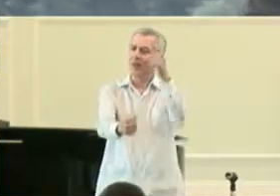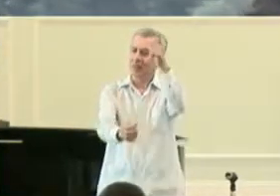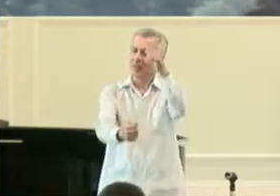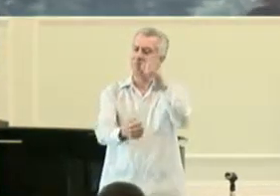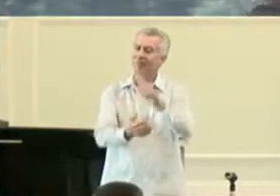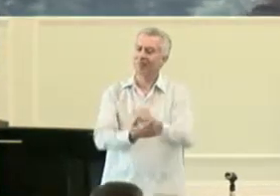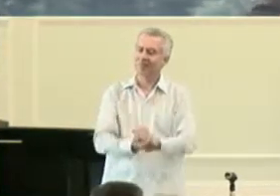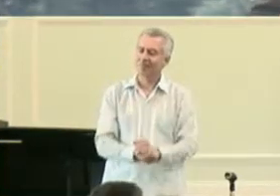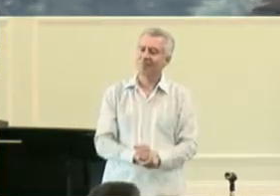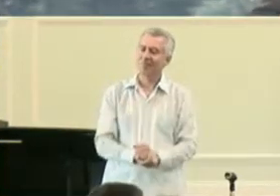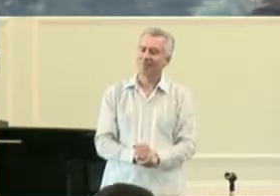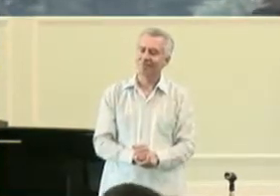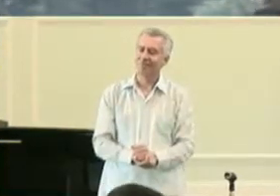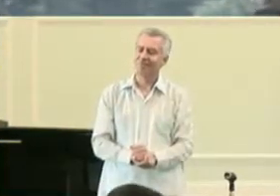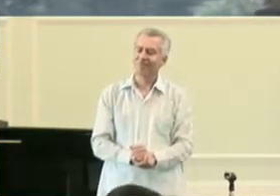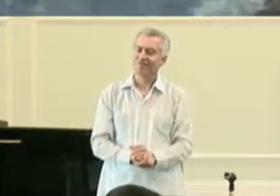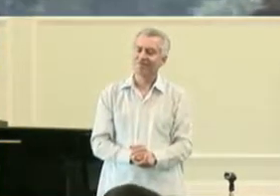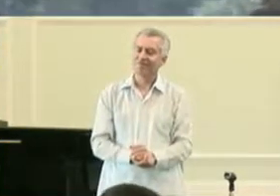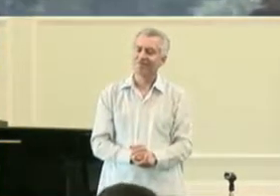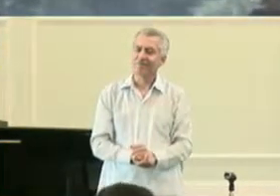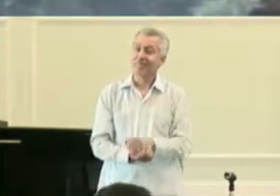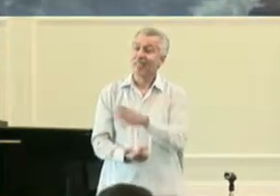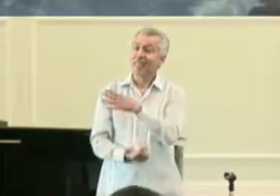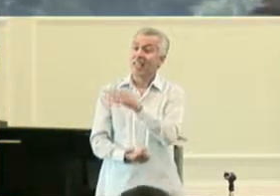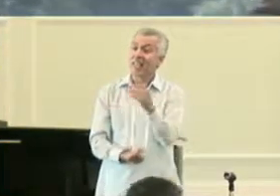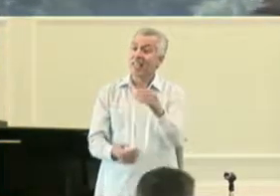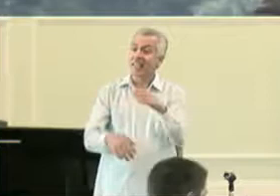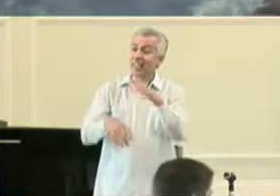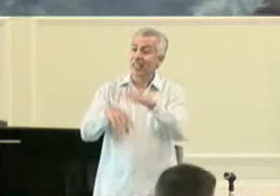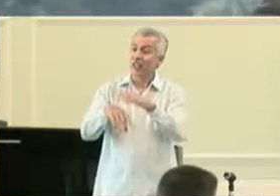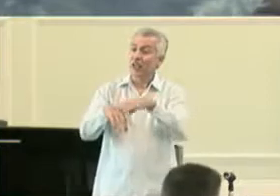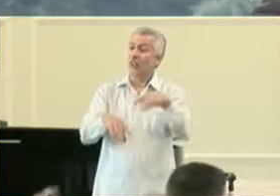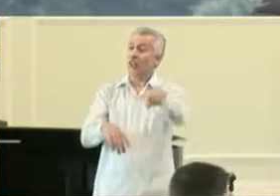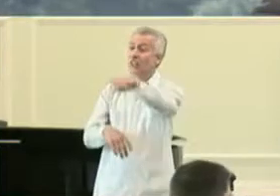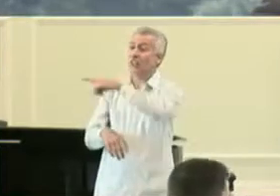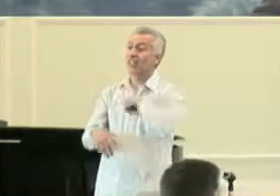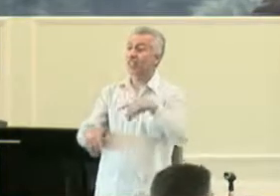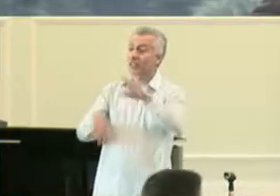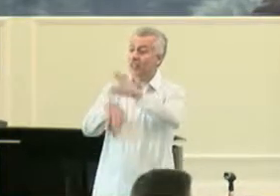only calls us individually, but he calls us collectively as a church.